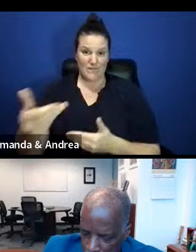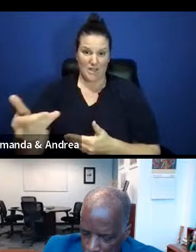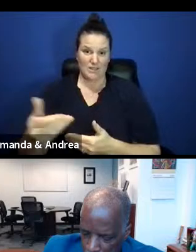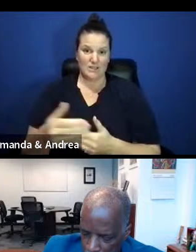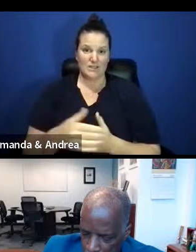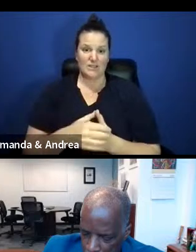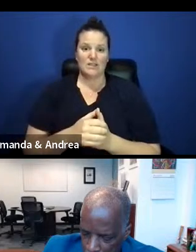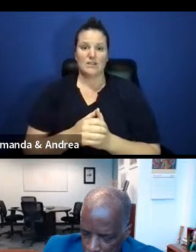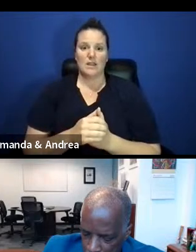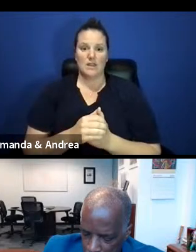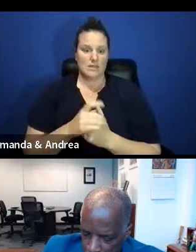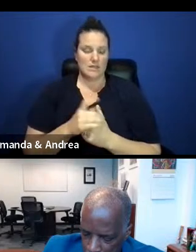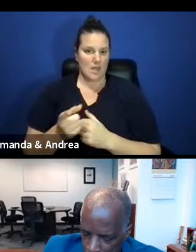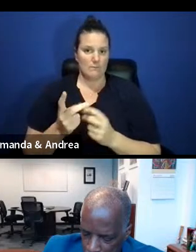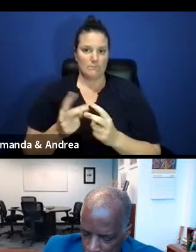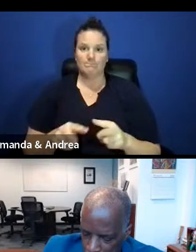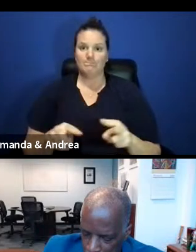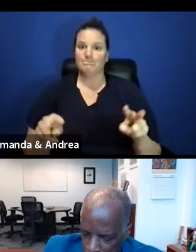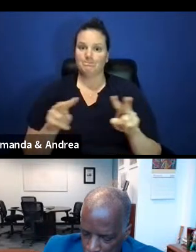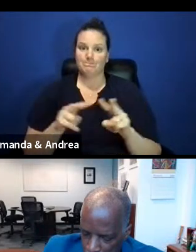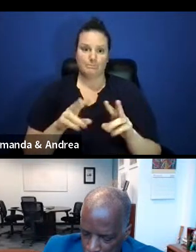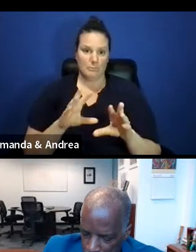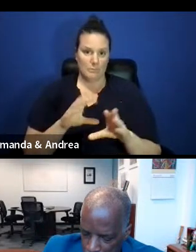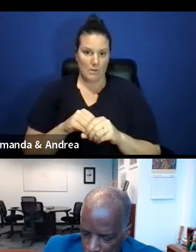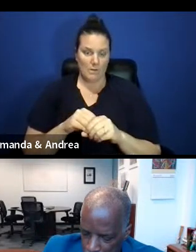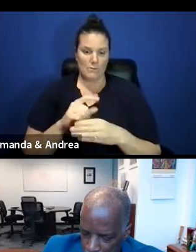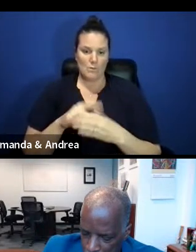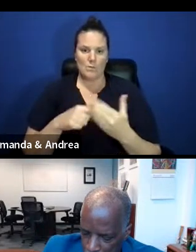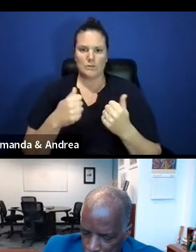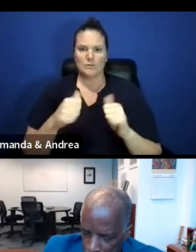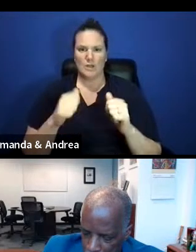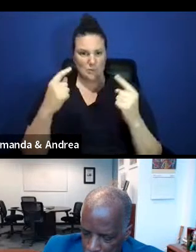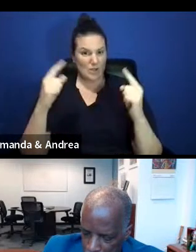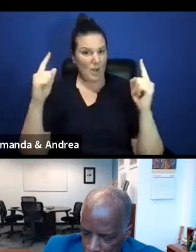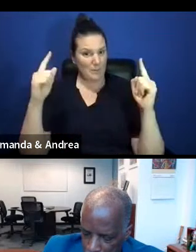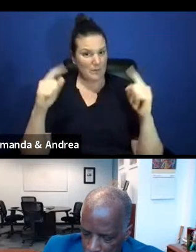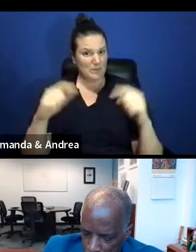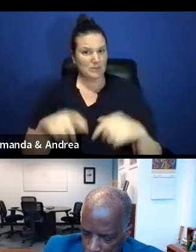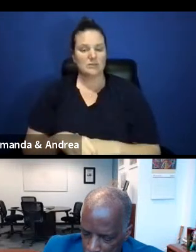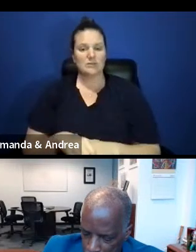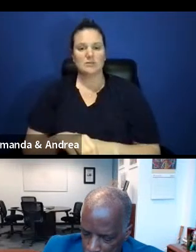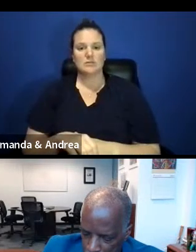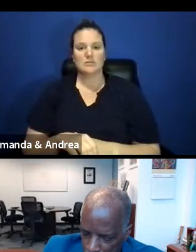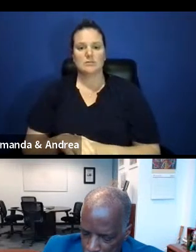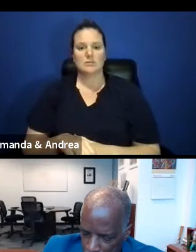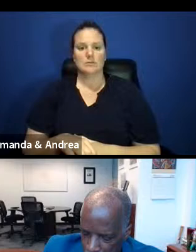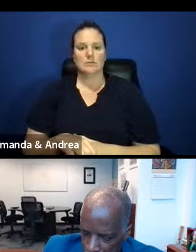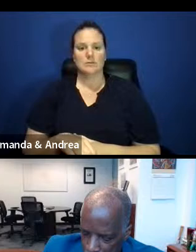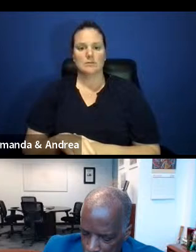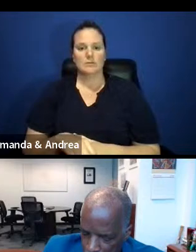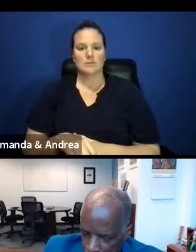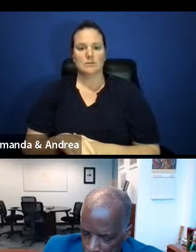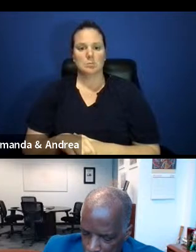are made a vital part of what we're trying to accomplish. And I think if we do